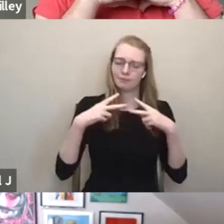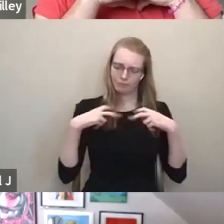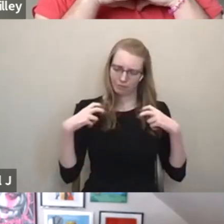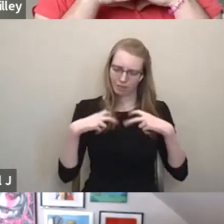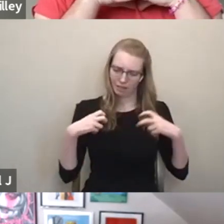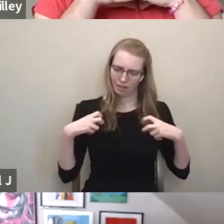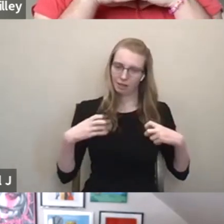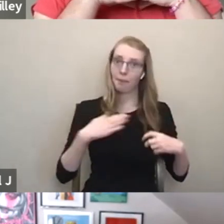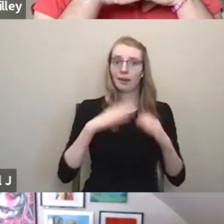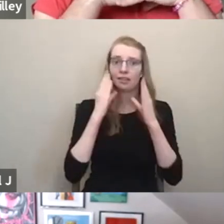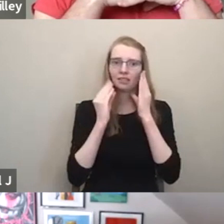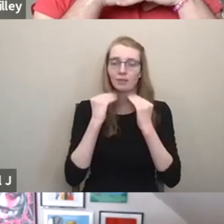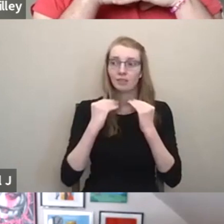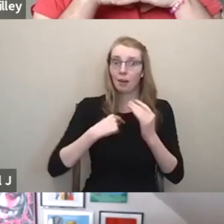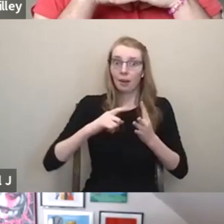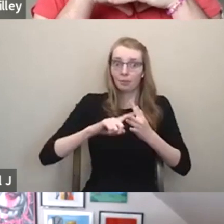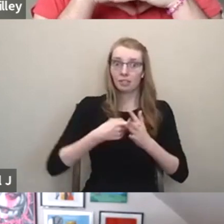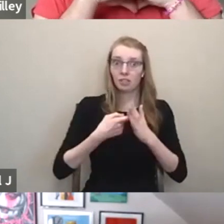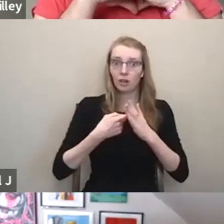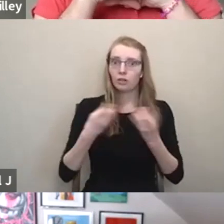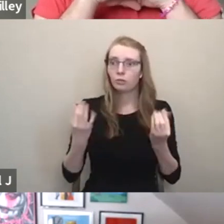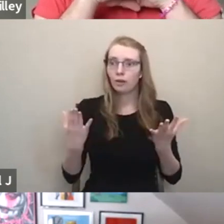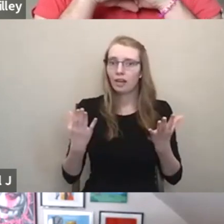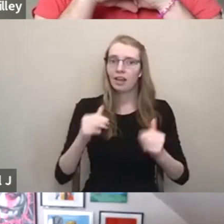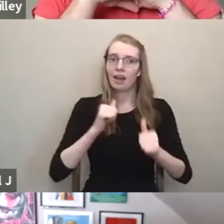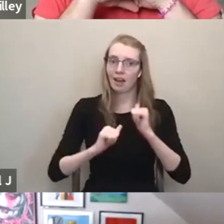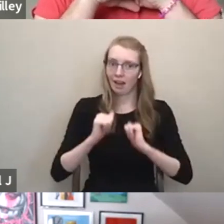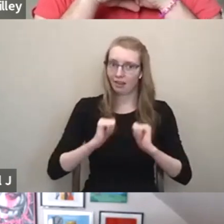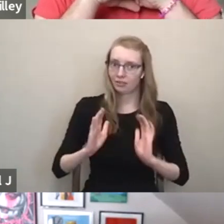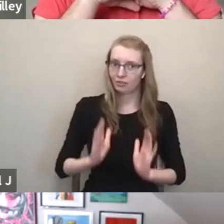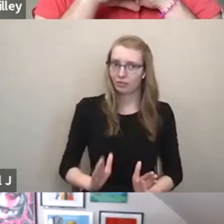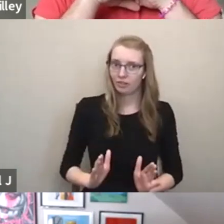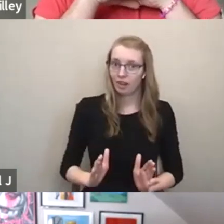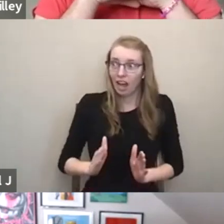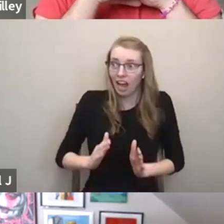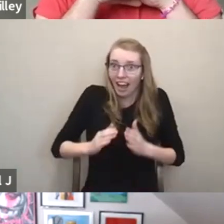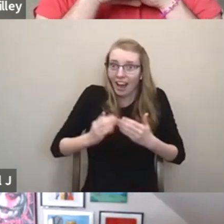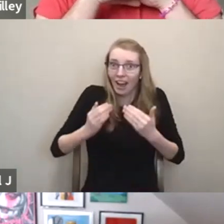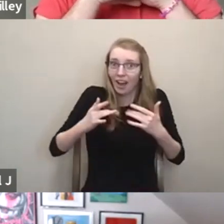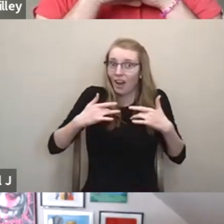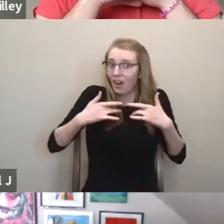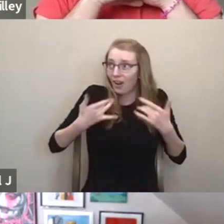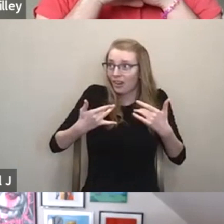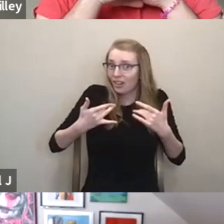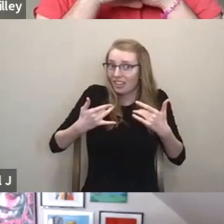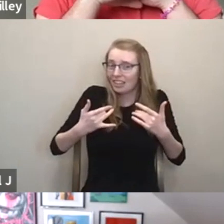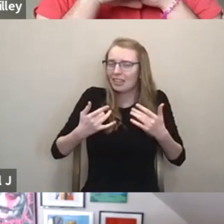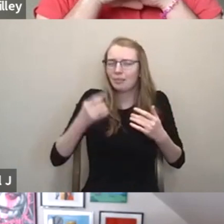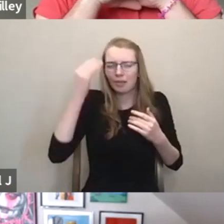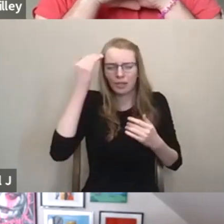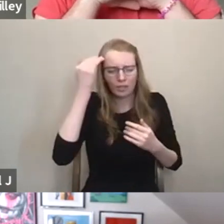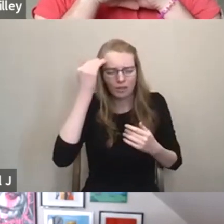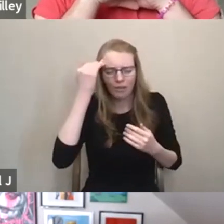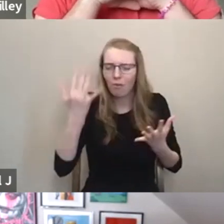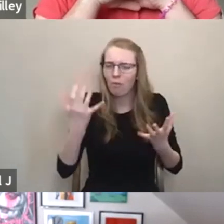as an actor, and early on in my career, I knew that I wanted to do other things. I wanted to direct. I